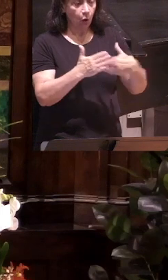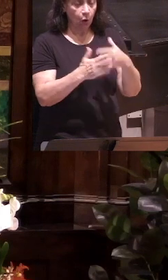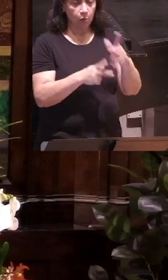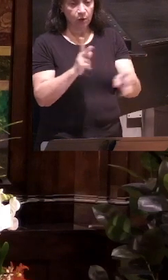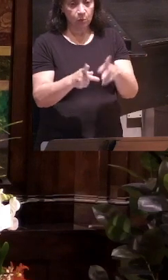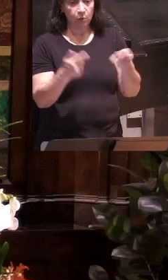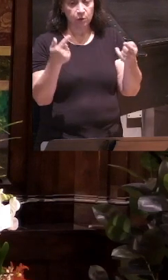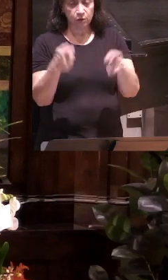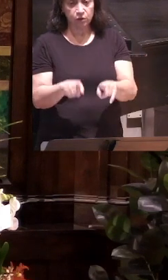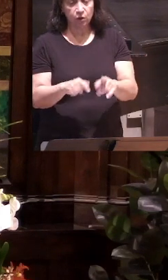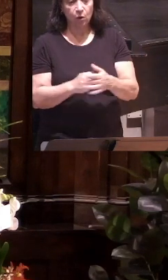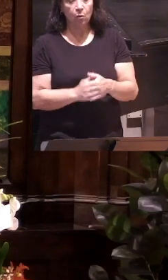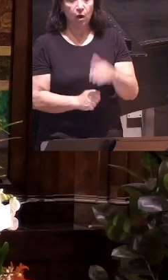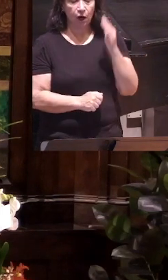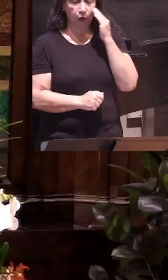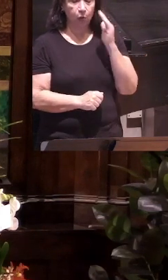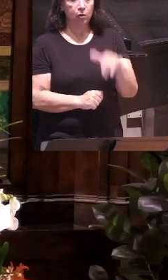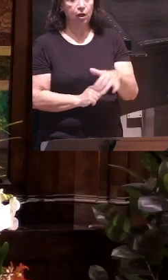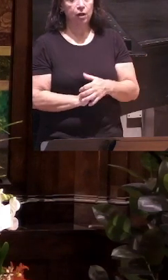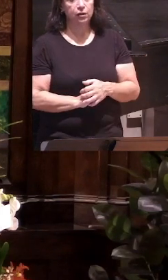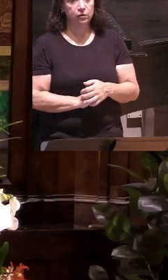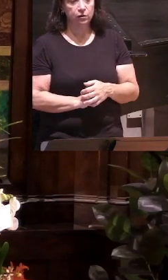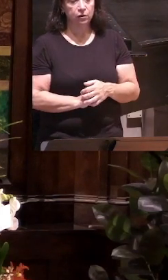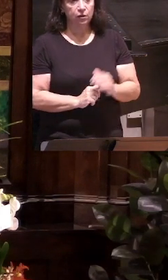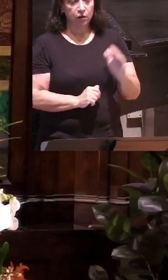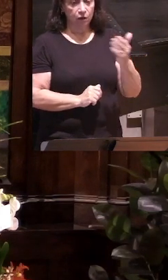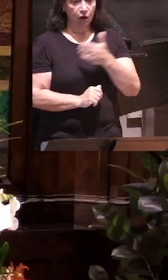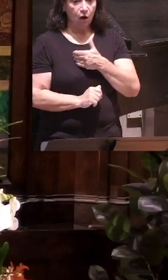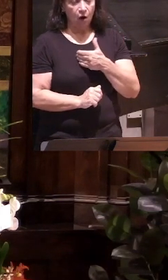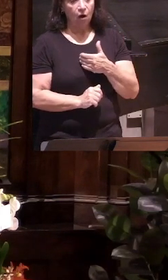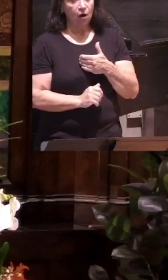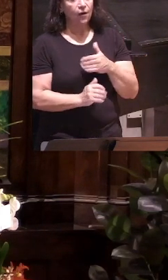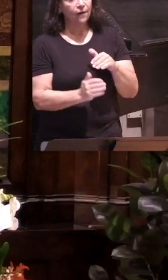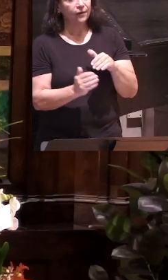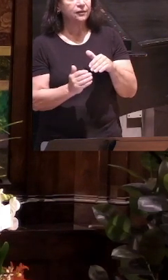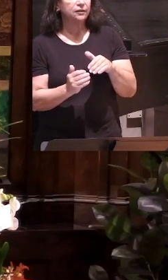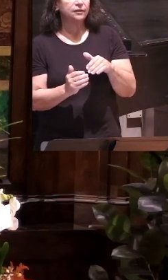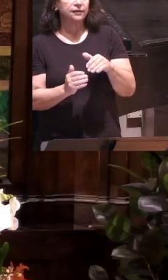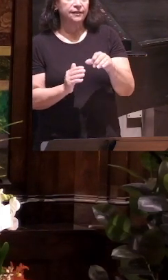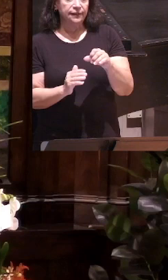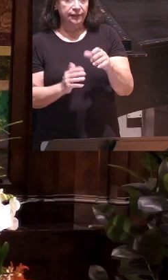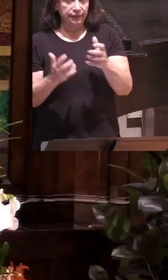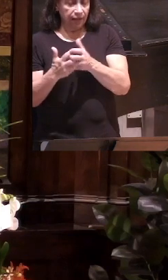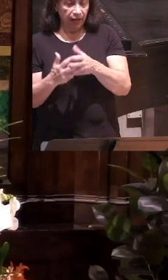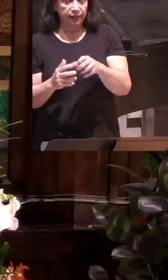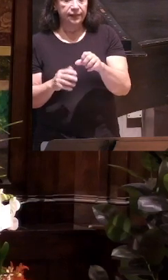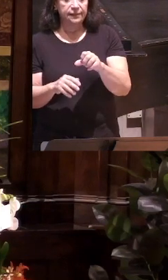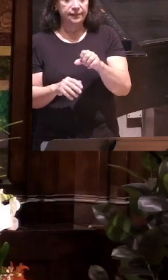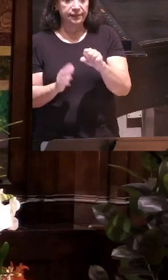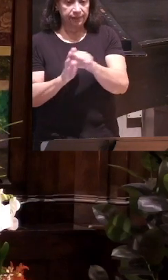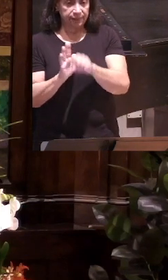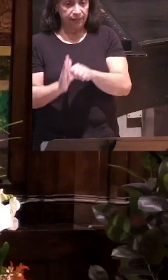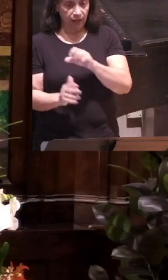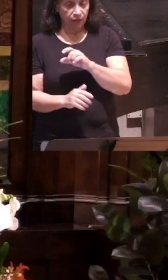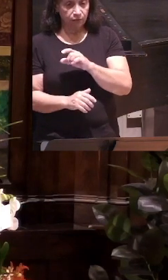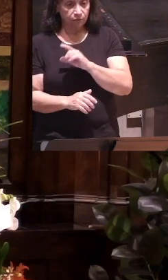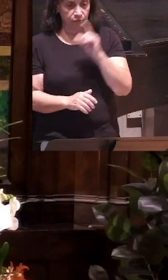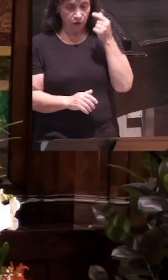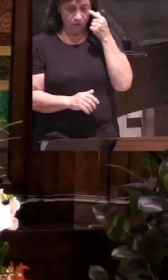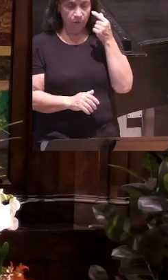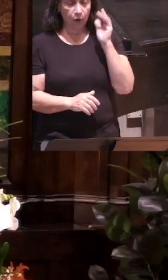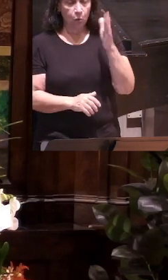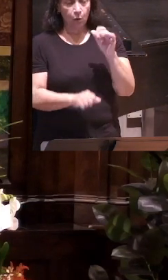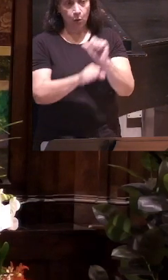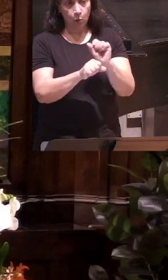everyone. So I know that our colleagues in state government will work